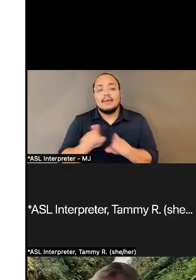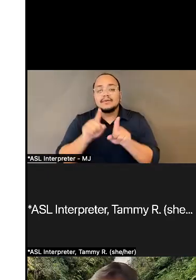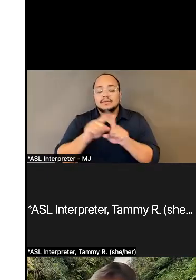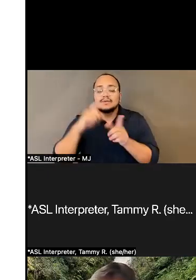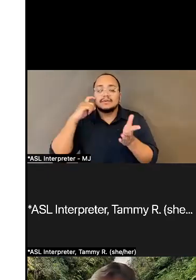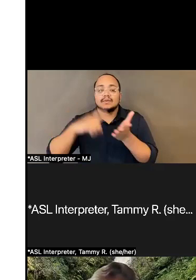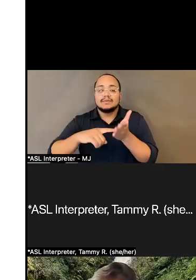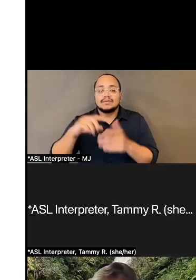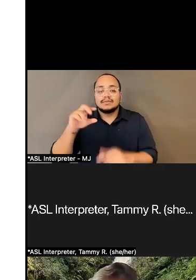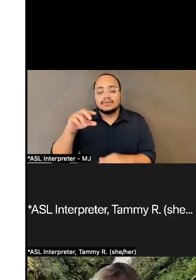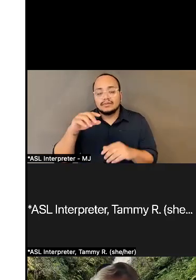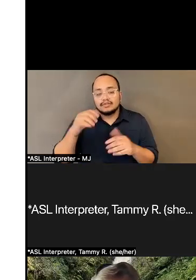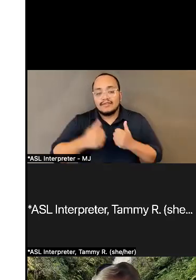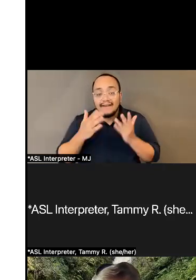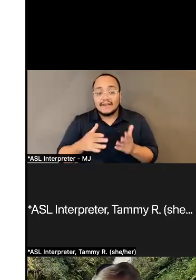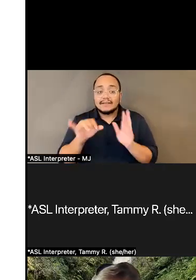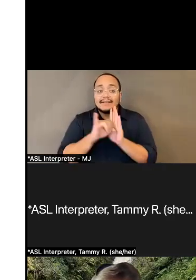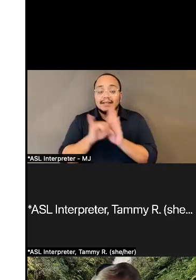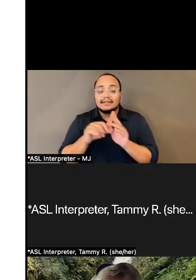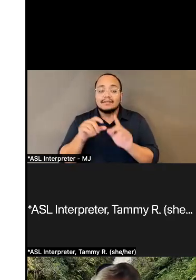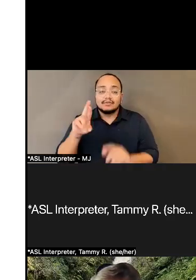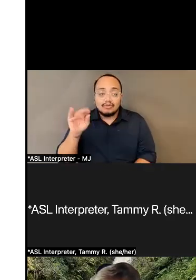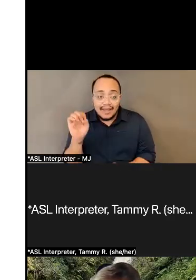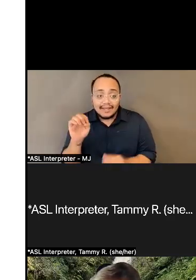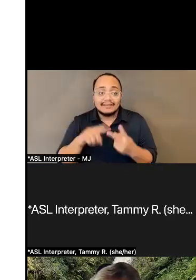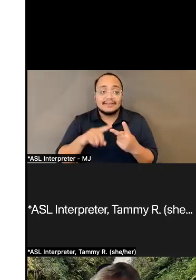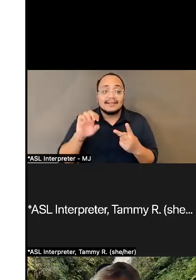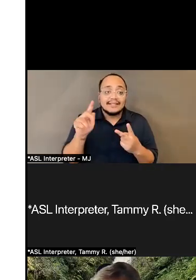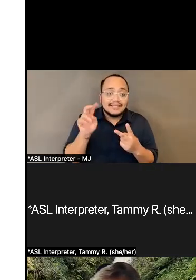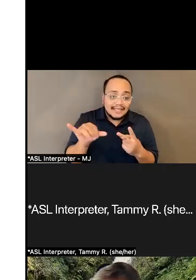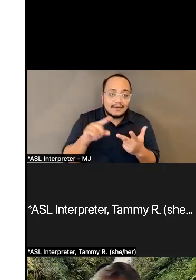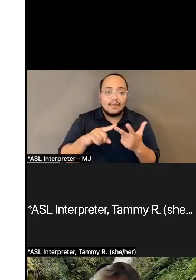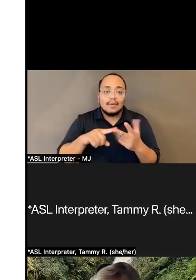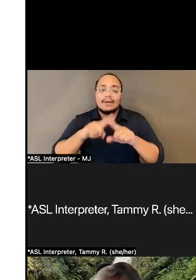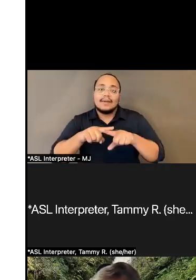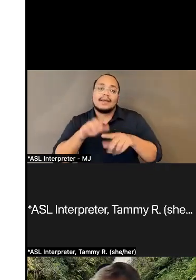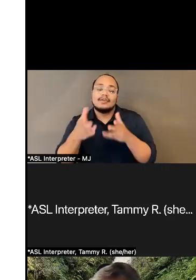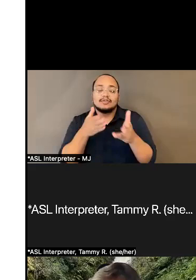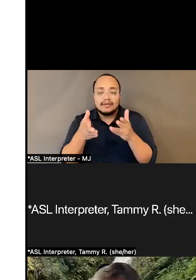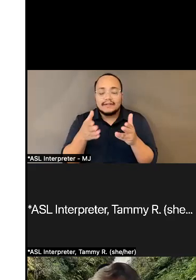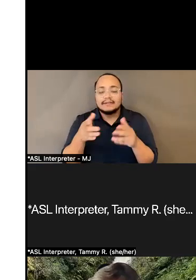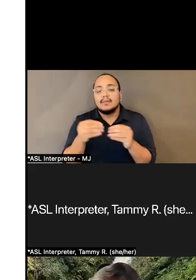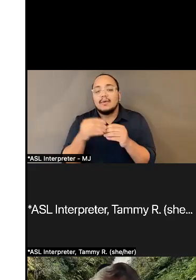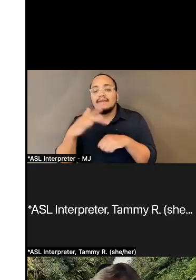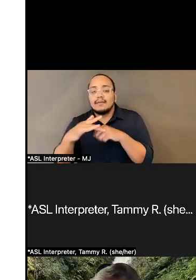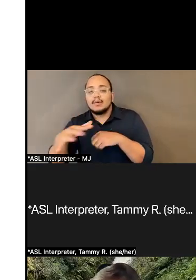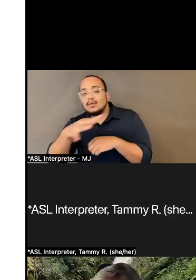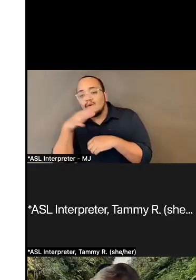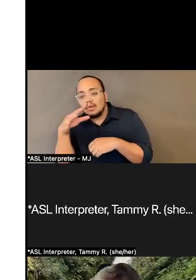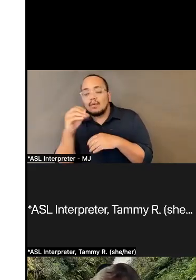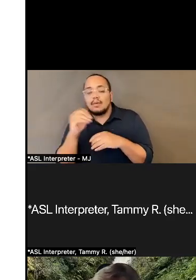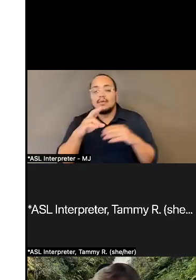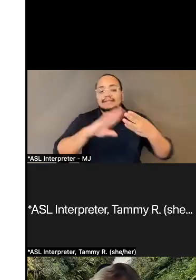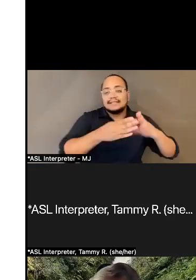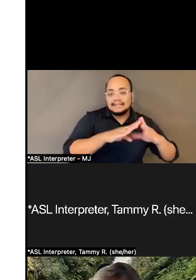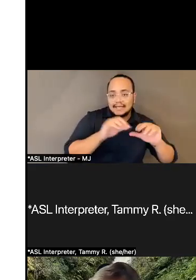race, ethnicity, or maybe by whether the services were offered in a rural versus urban agency.